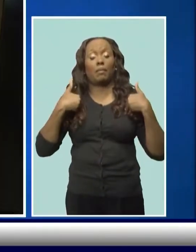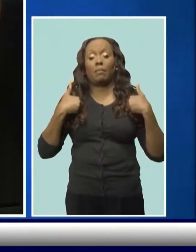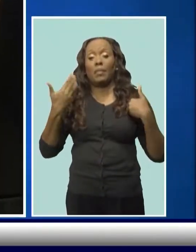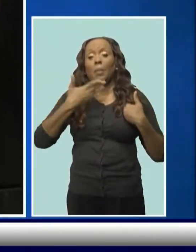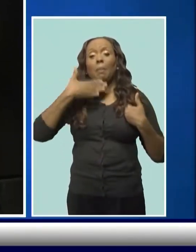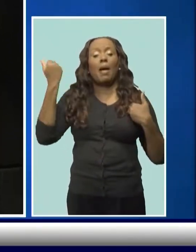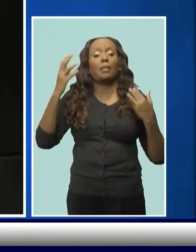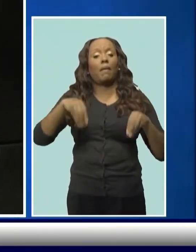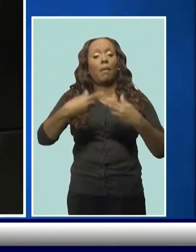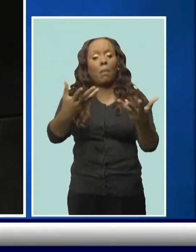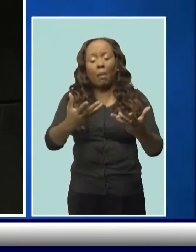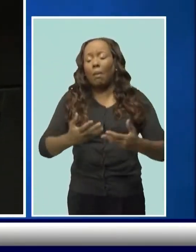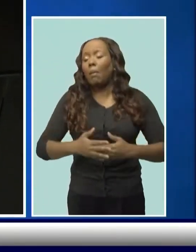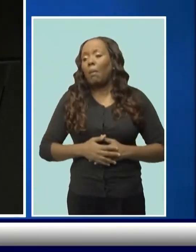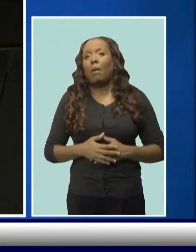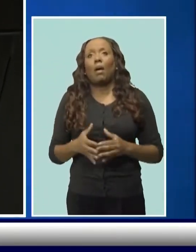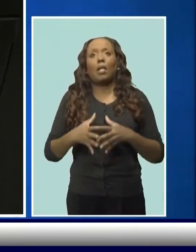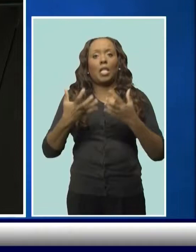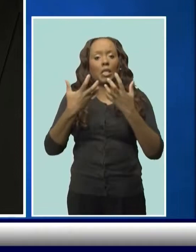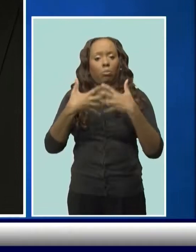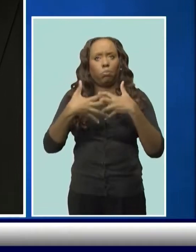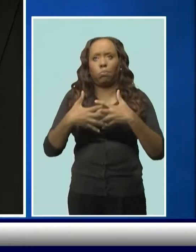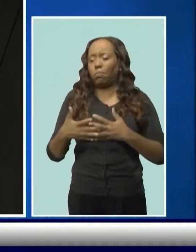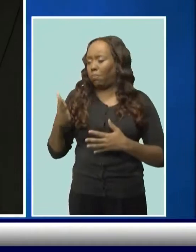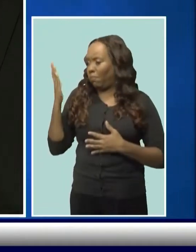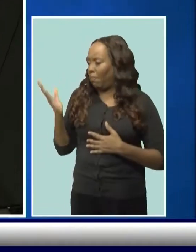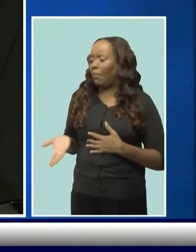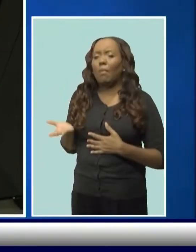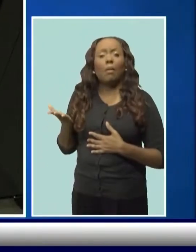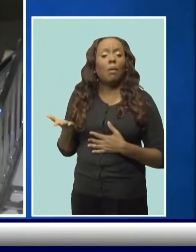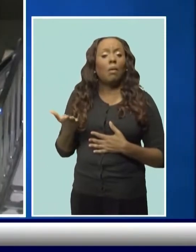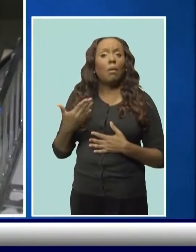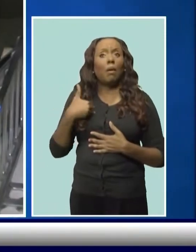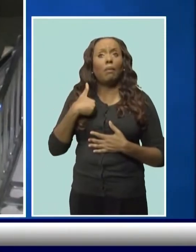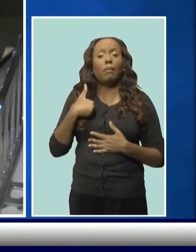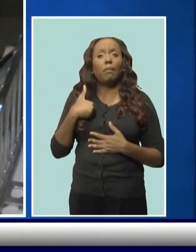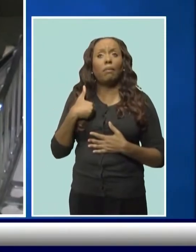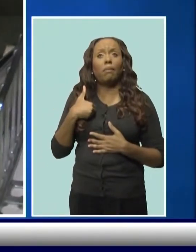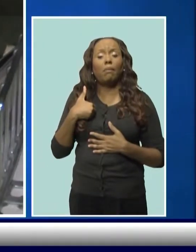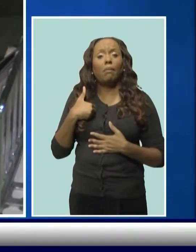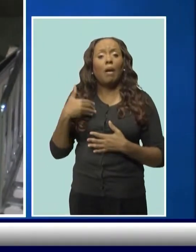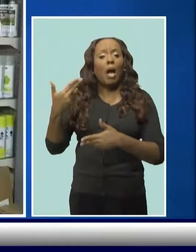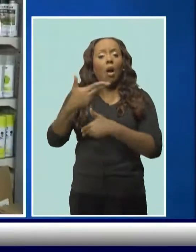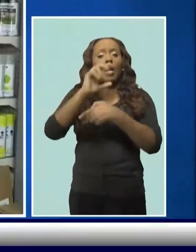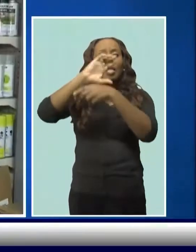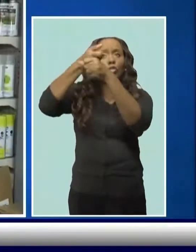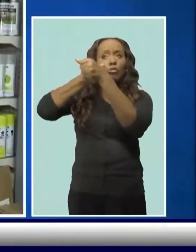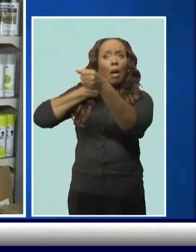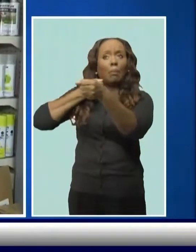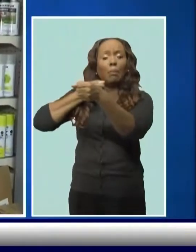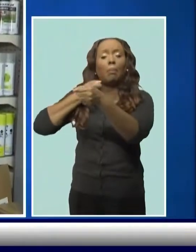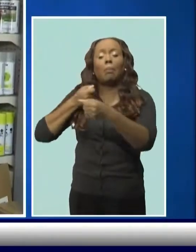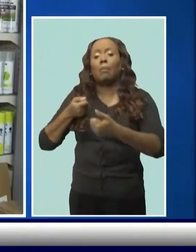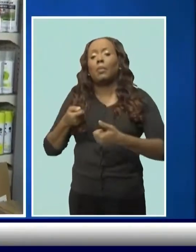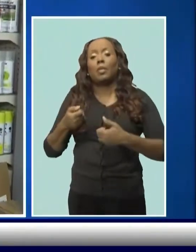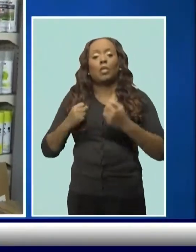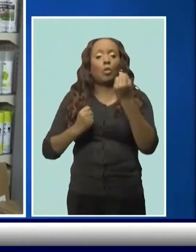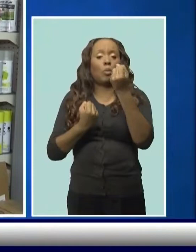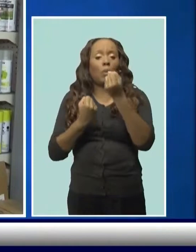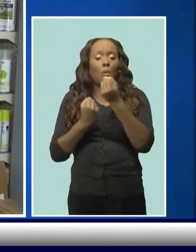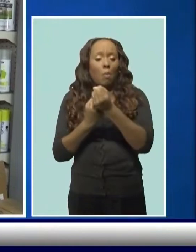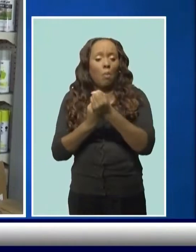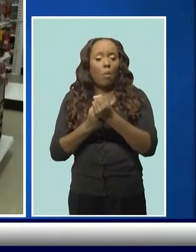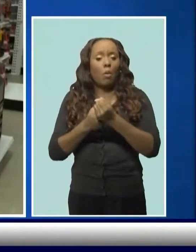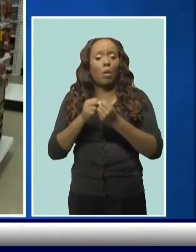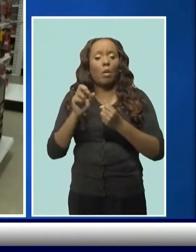items. We have obviously a wide range of generators available all now. We've also have a wide range of hurricane straps and stuff for your buildings, support your roofs and